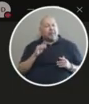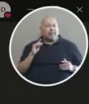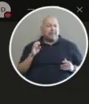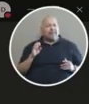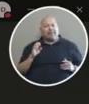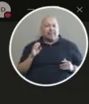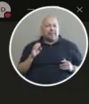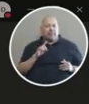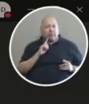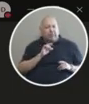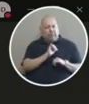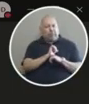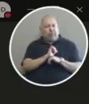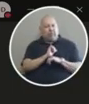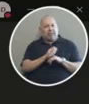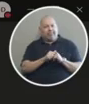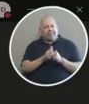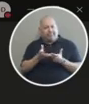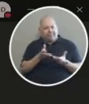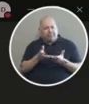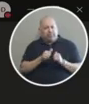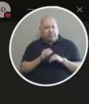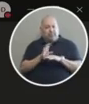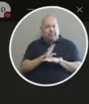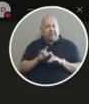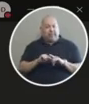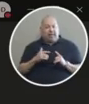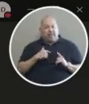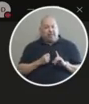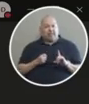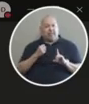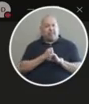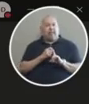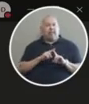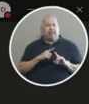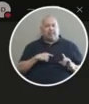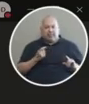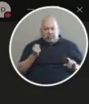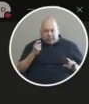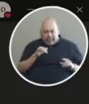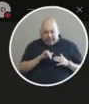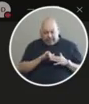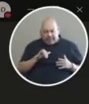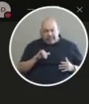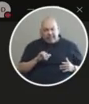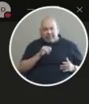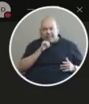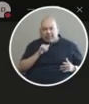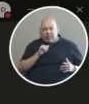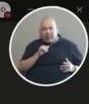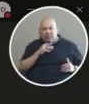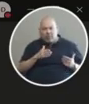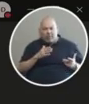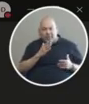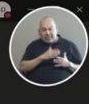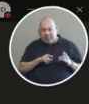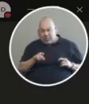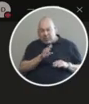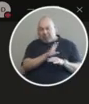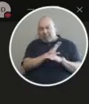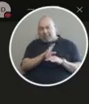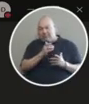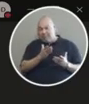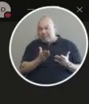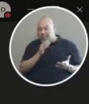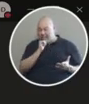be, really working with those businesses that have been impacted, and understanding that, they're not going to probably, some of these businesses